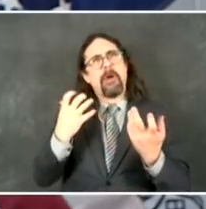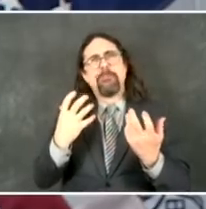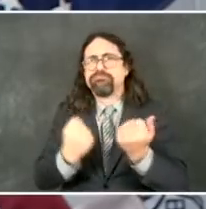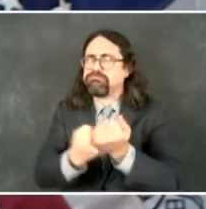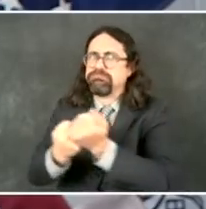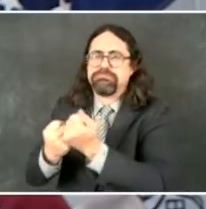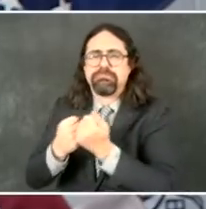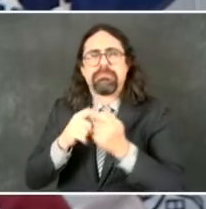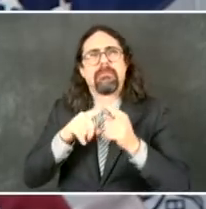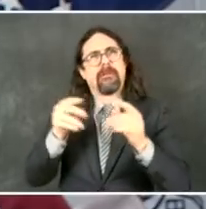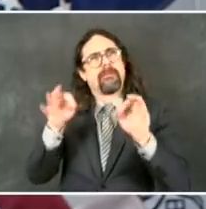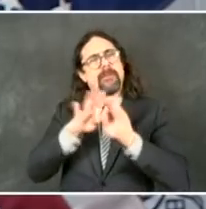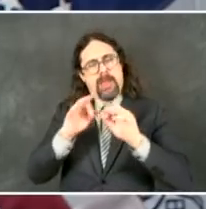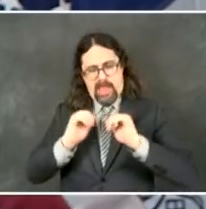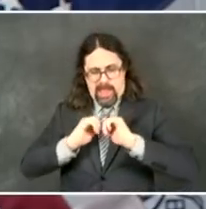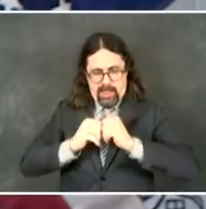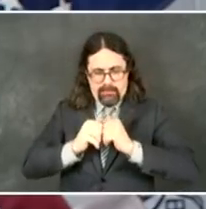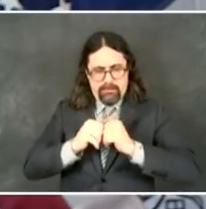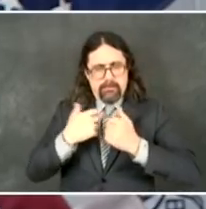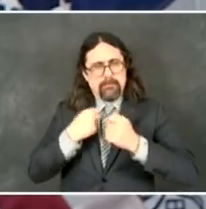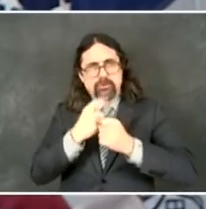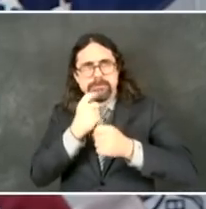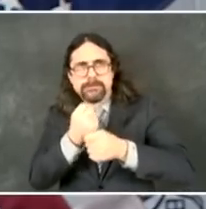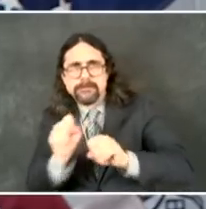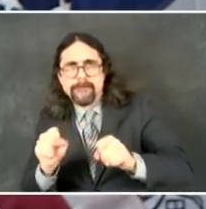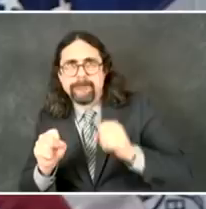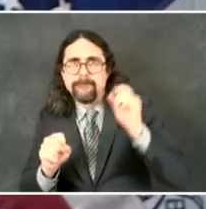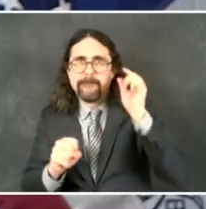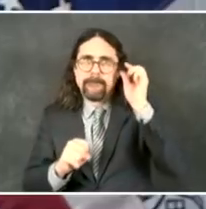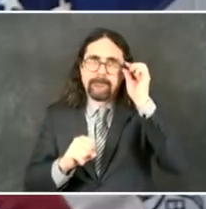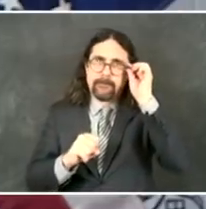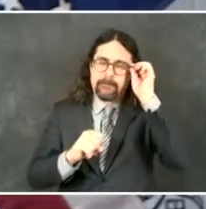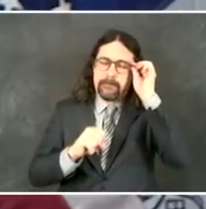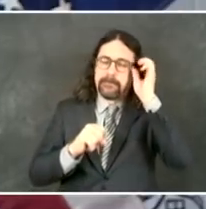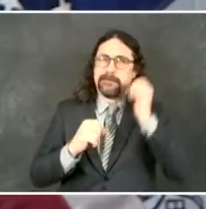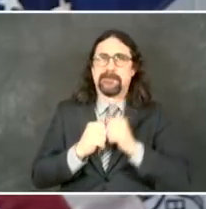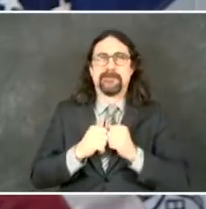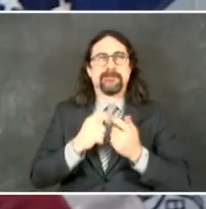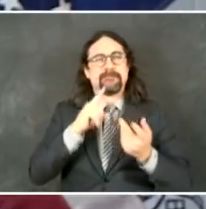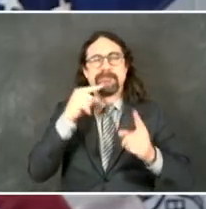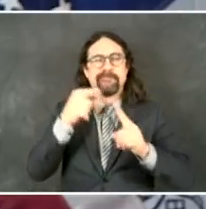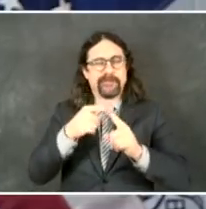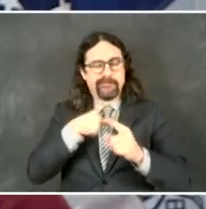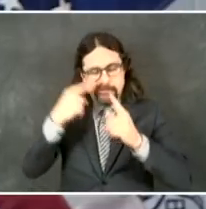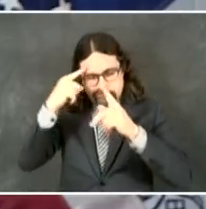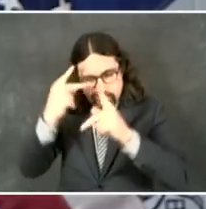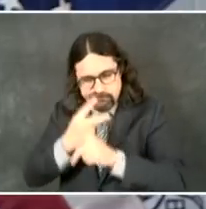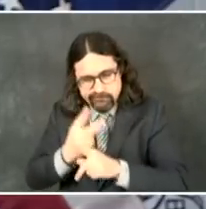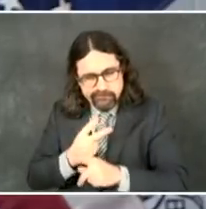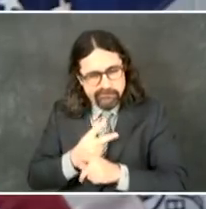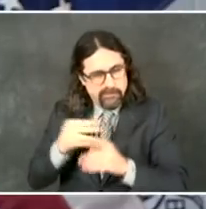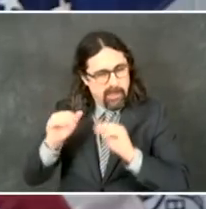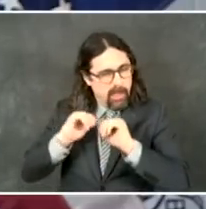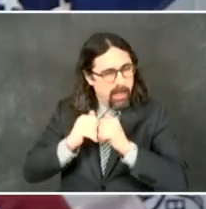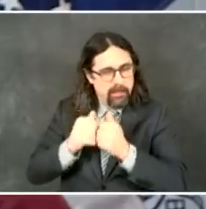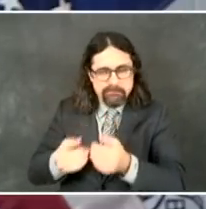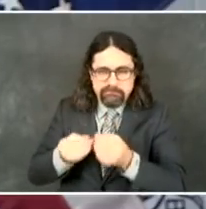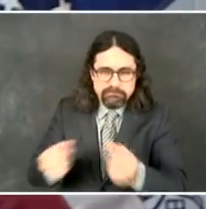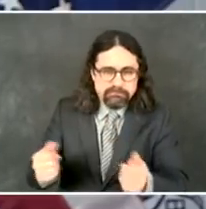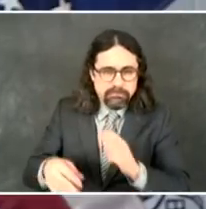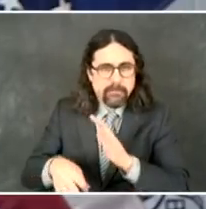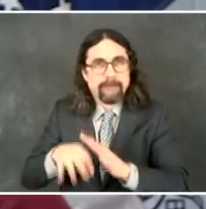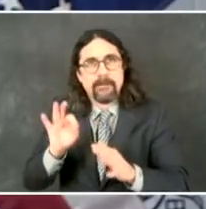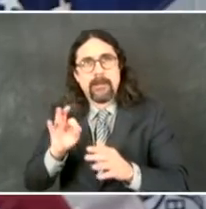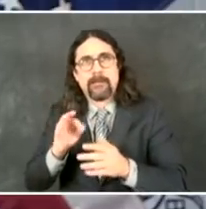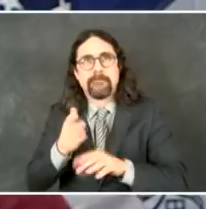end and find a solution. There's been a collegial, positive spirit, always, but particularly during this pandemic. And we share a